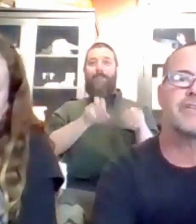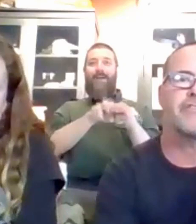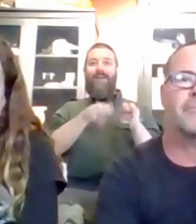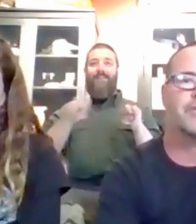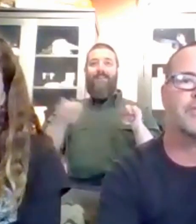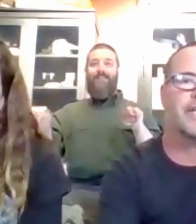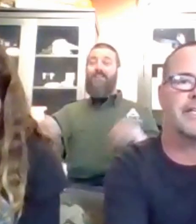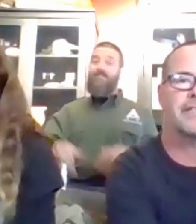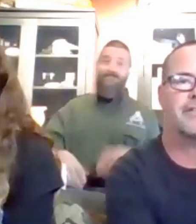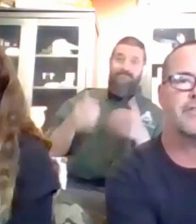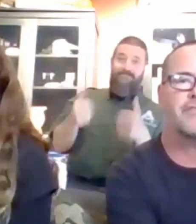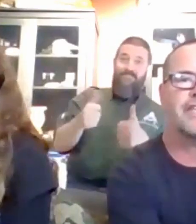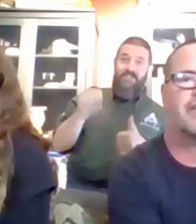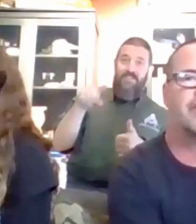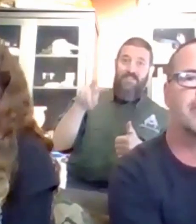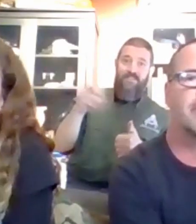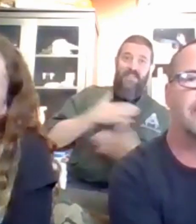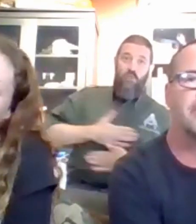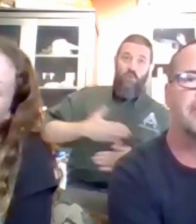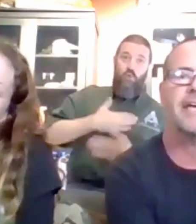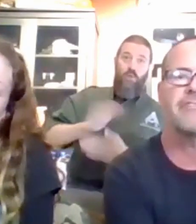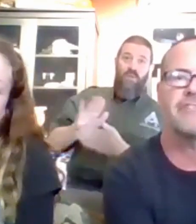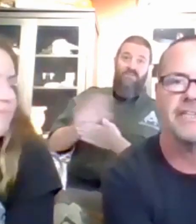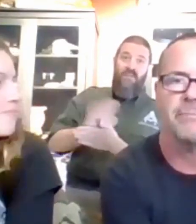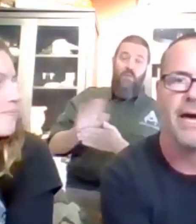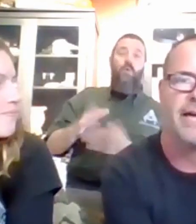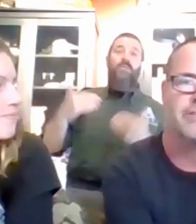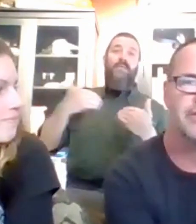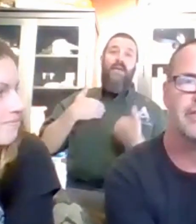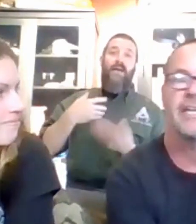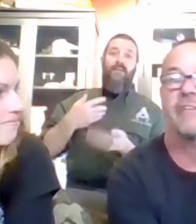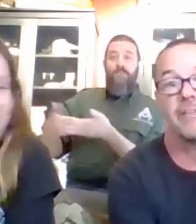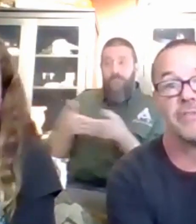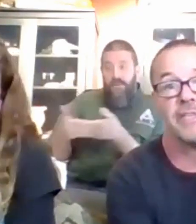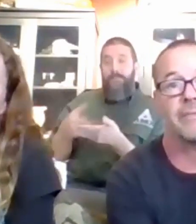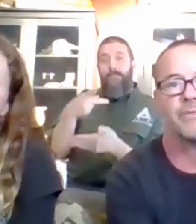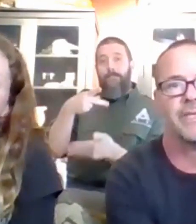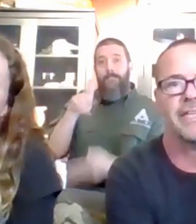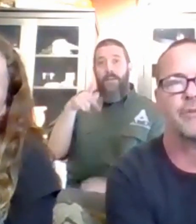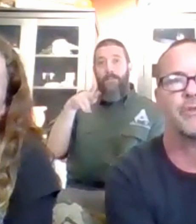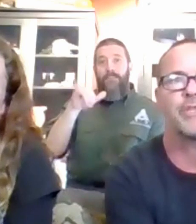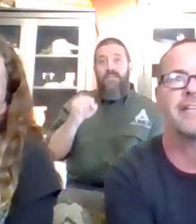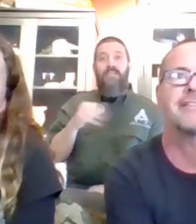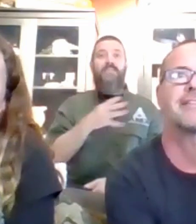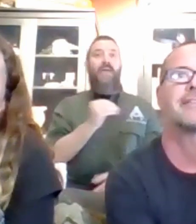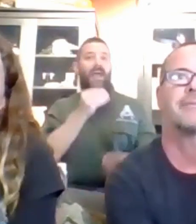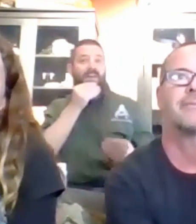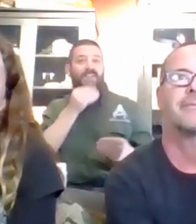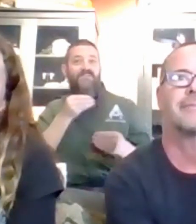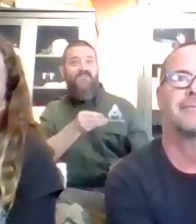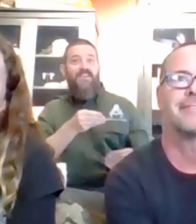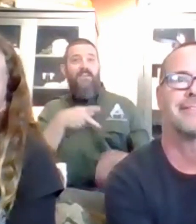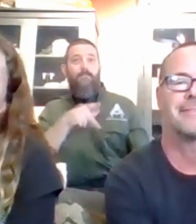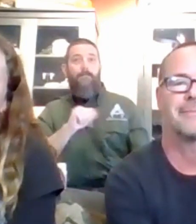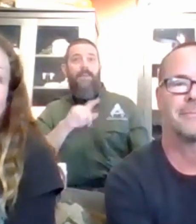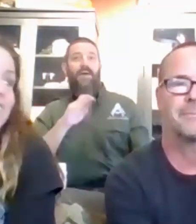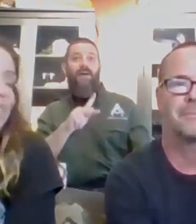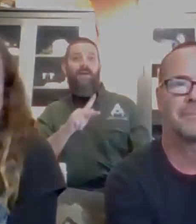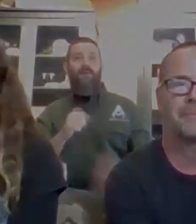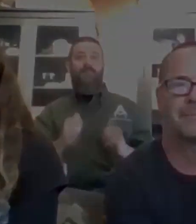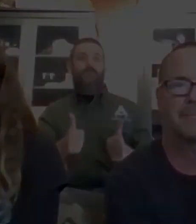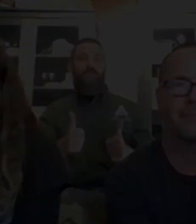guys. Thank you. Enjoy the videos. They're from this week. There's the puppies and feeding the pack. So if you didn't see them